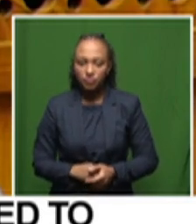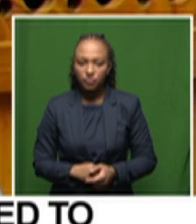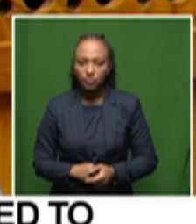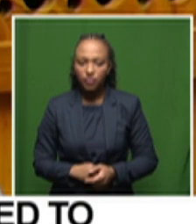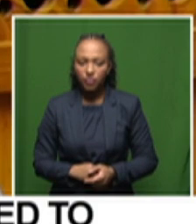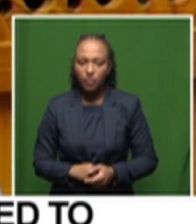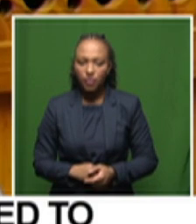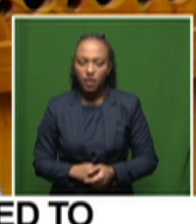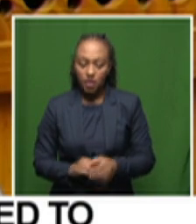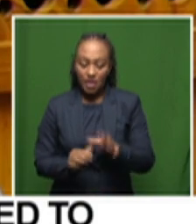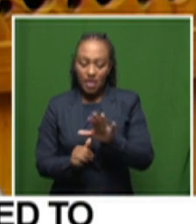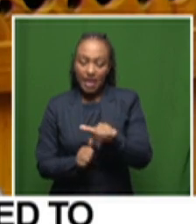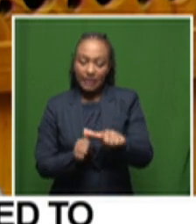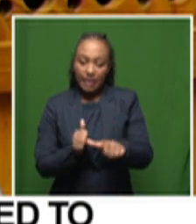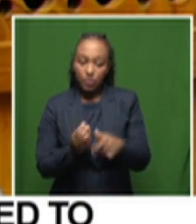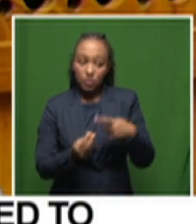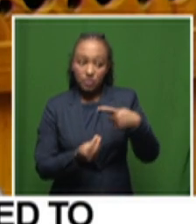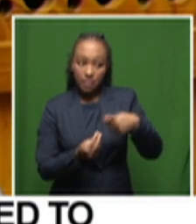Deputy Speaker,